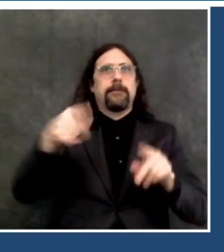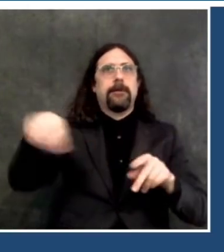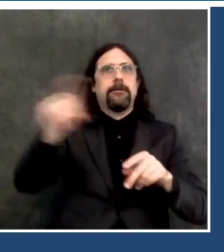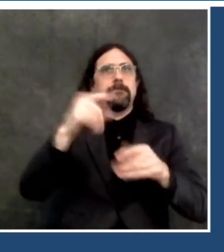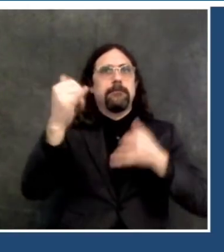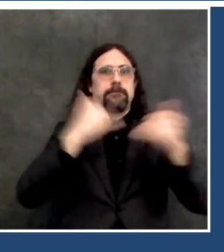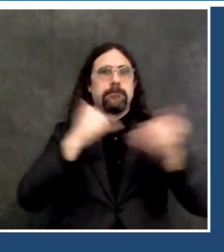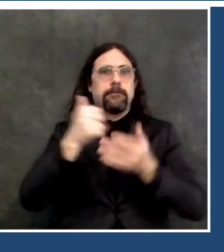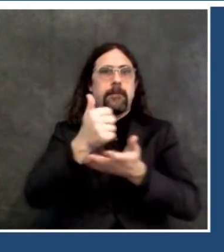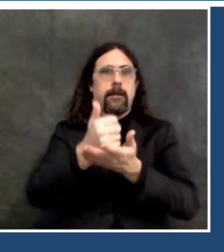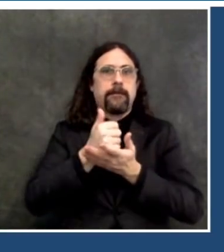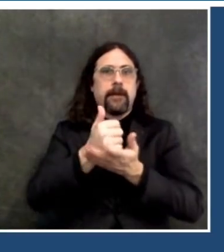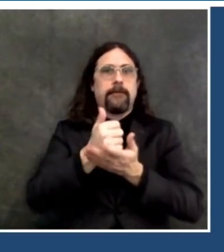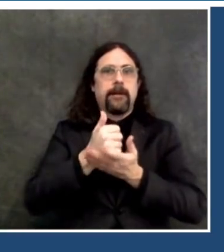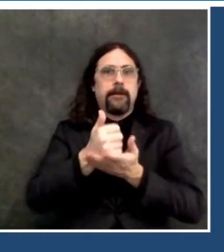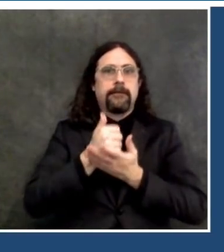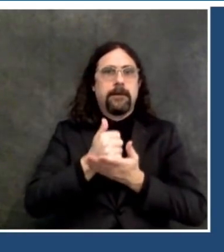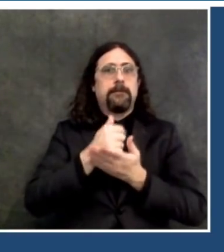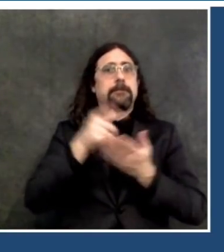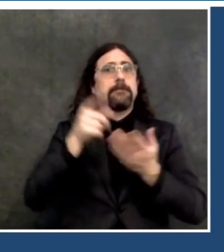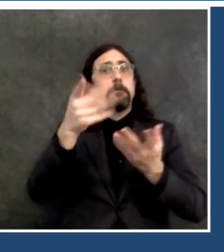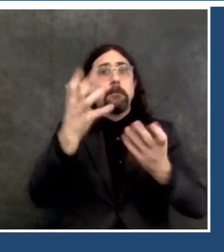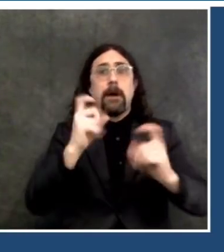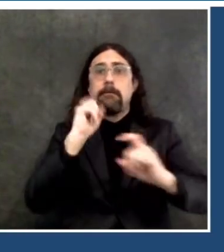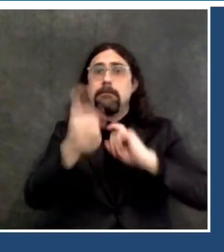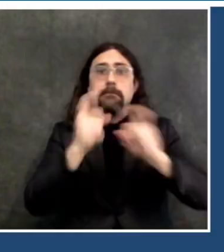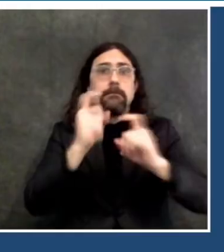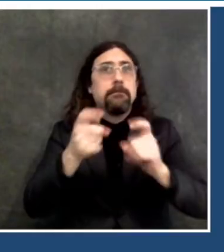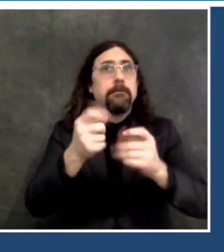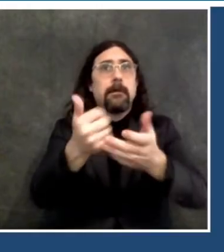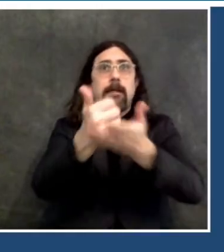nyc.gov/help now, or call